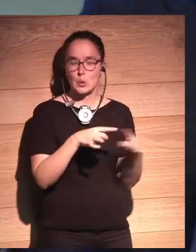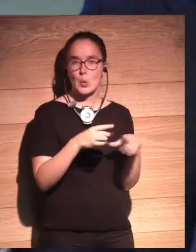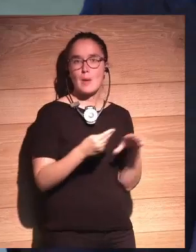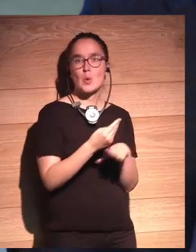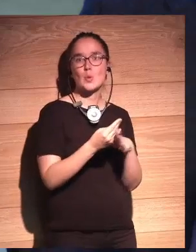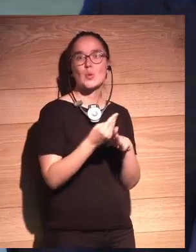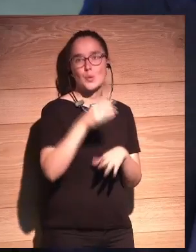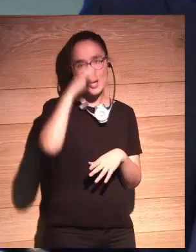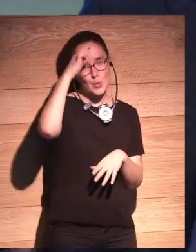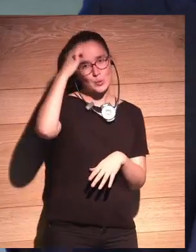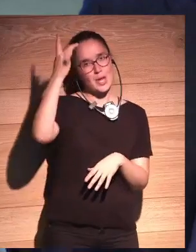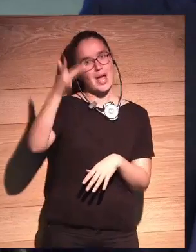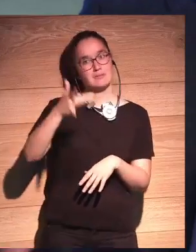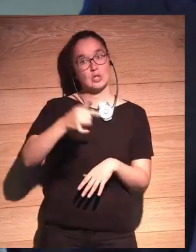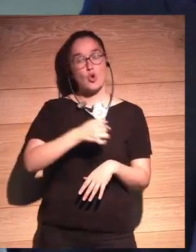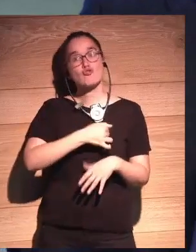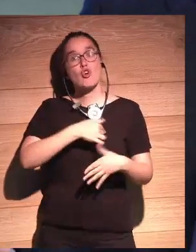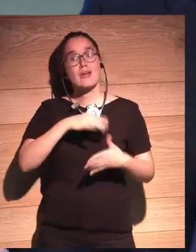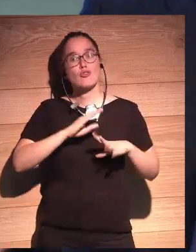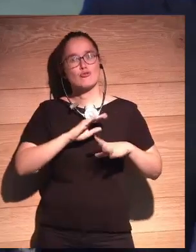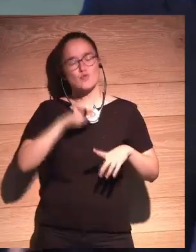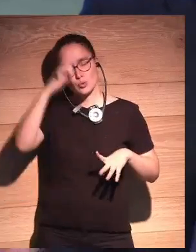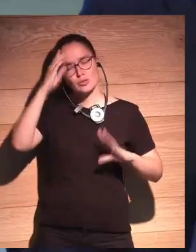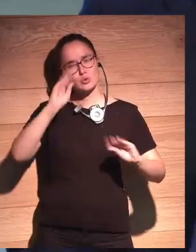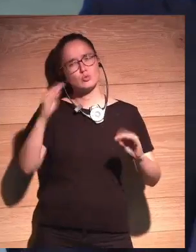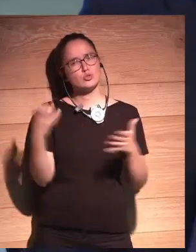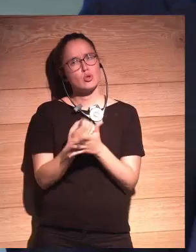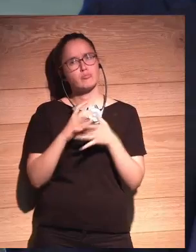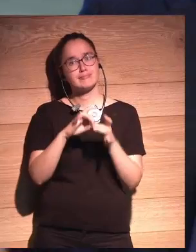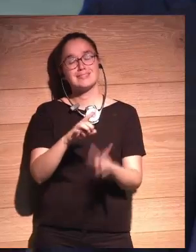art is timed so it goes along with the